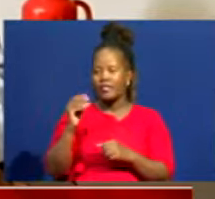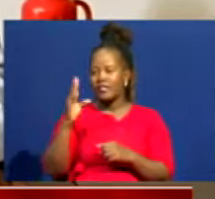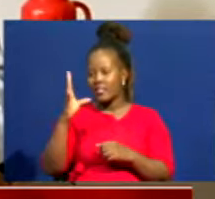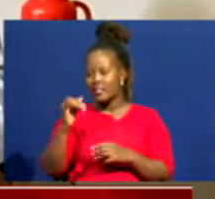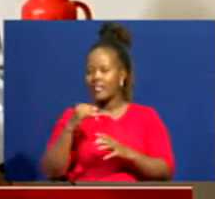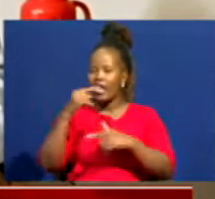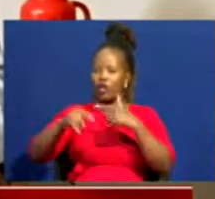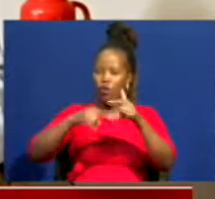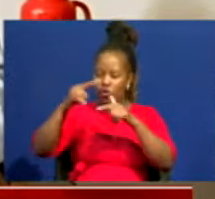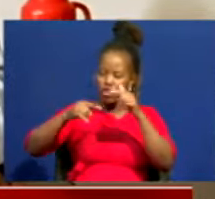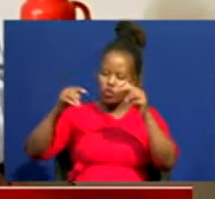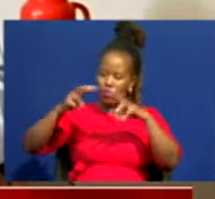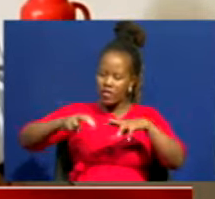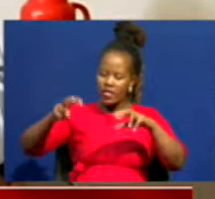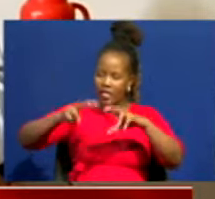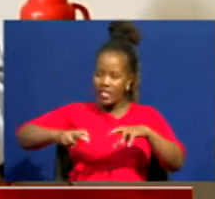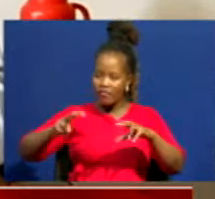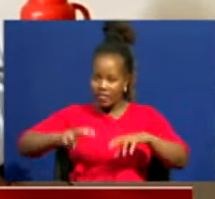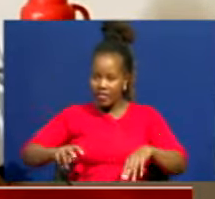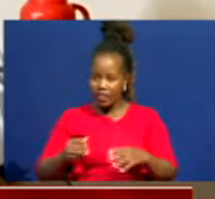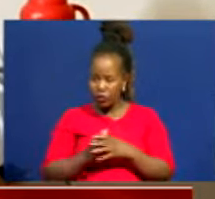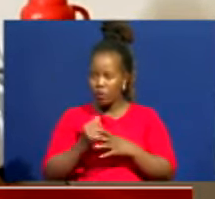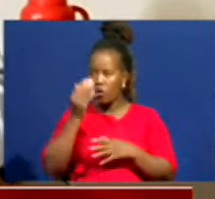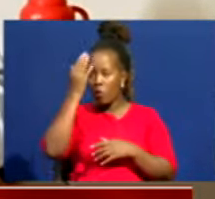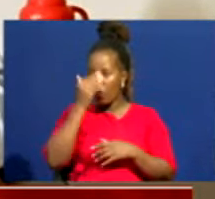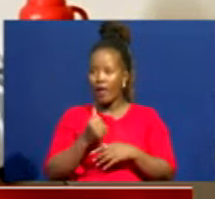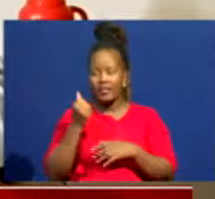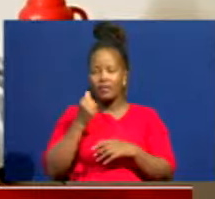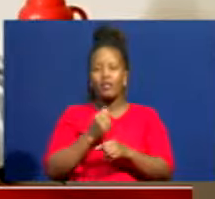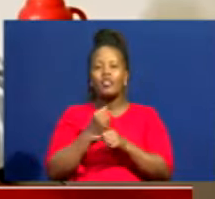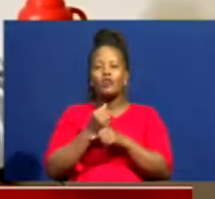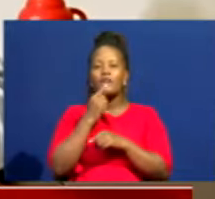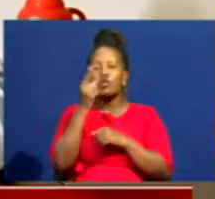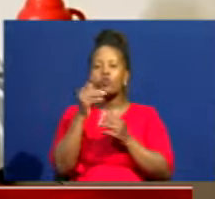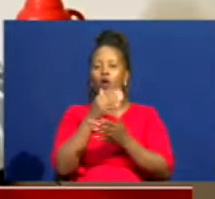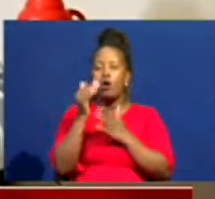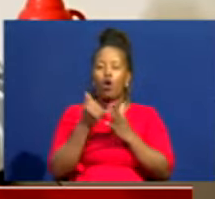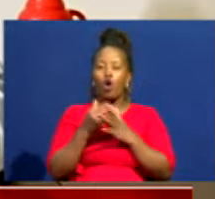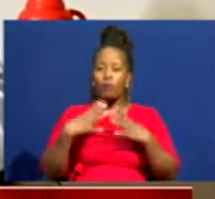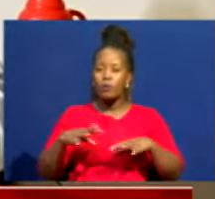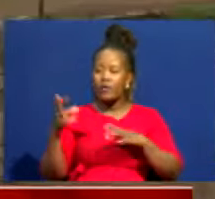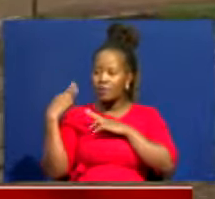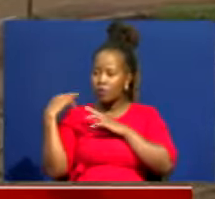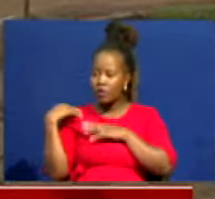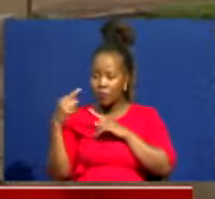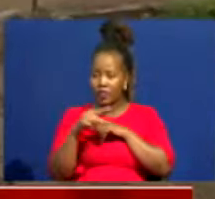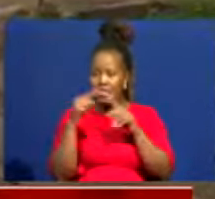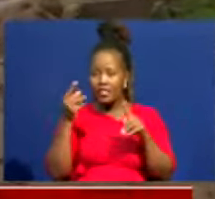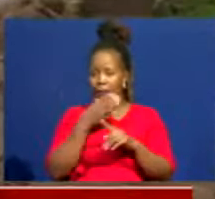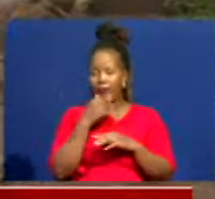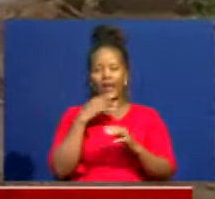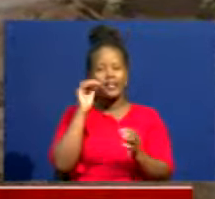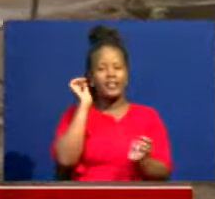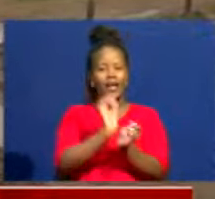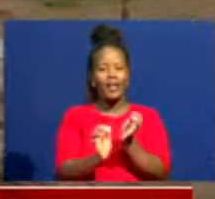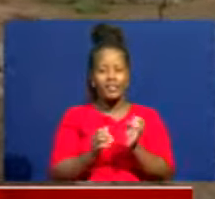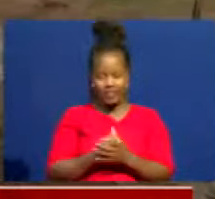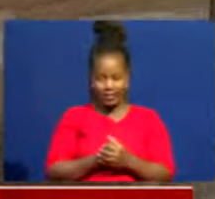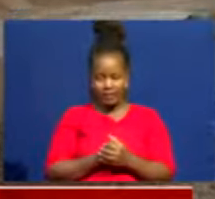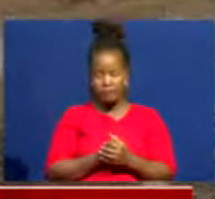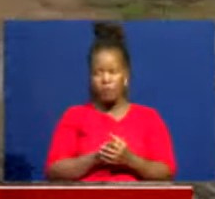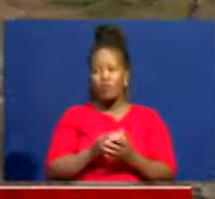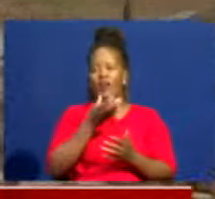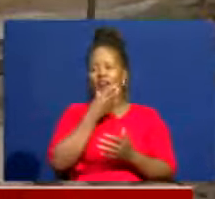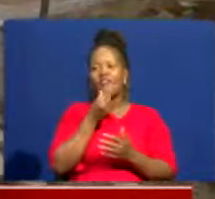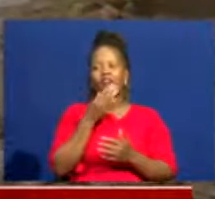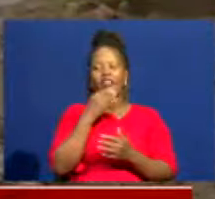uchunguzi ili tuweze kupata wale watu ambao waliua marehemu. Masinde further refuted claims